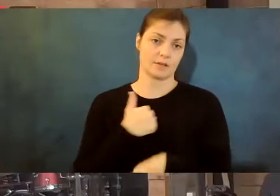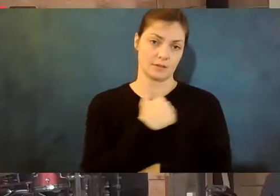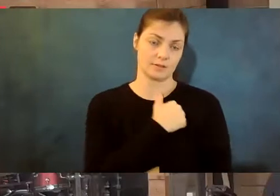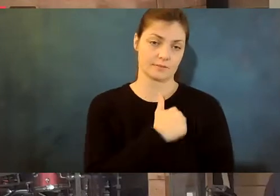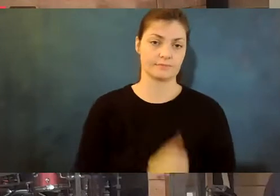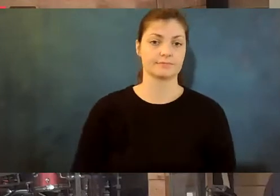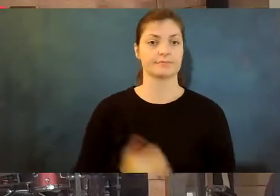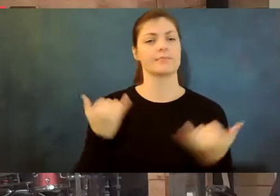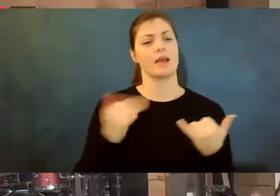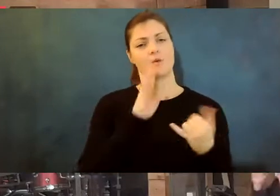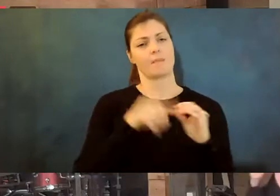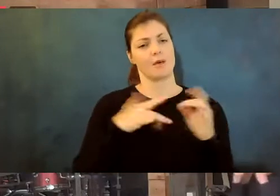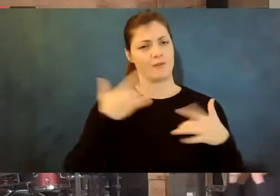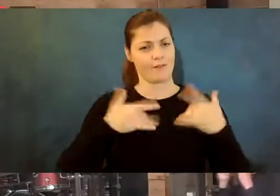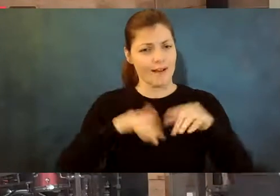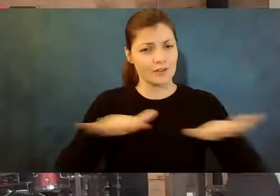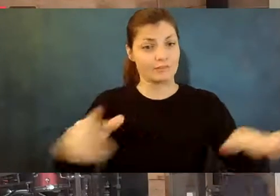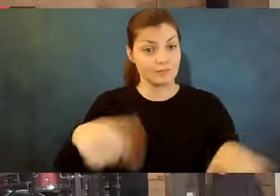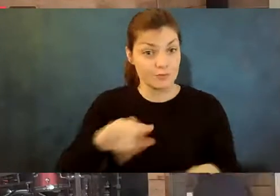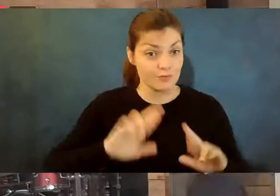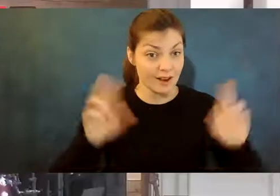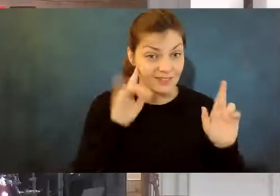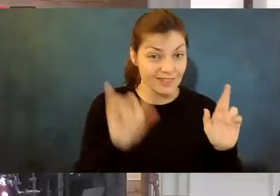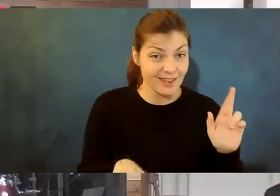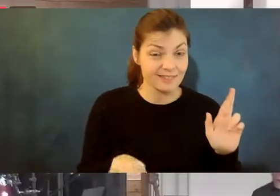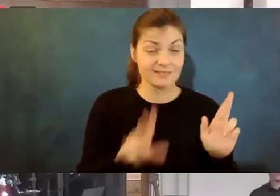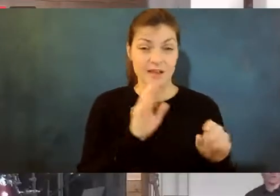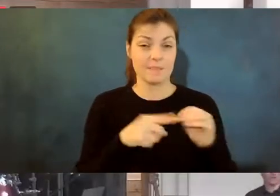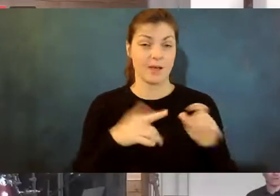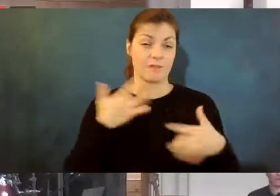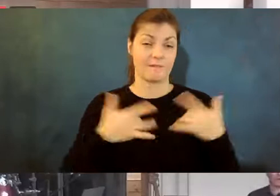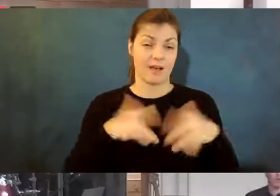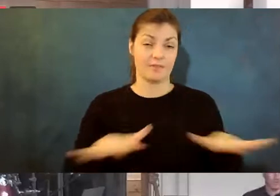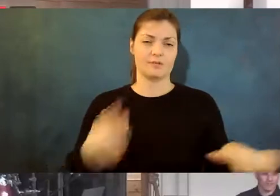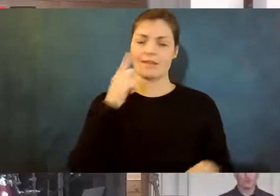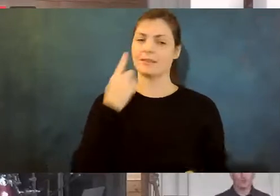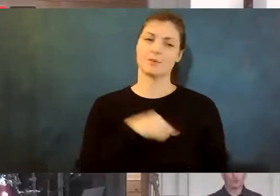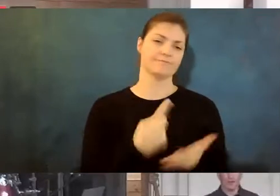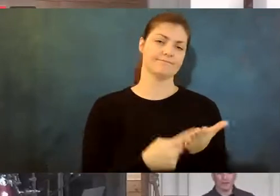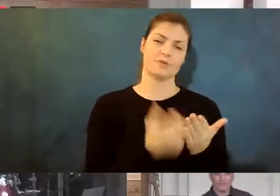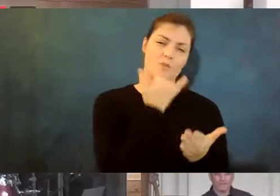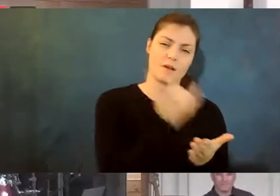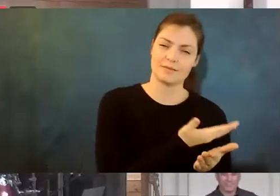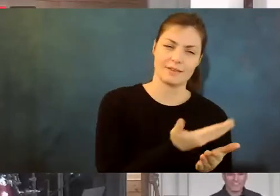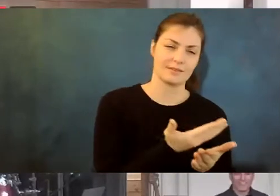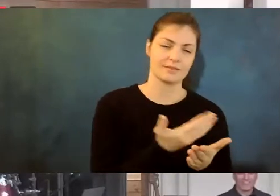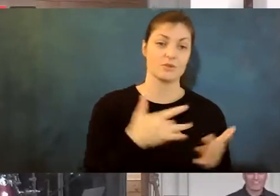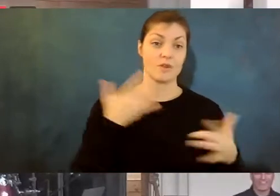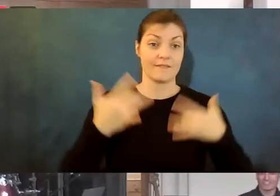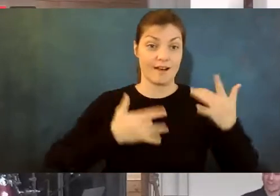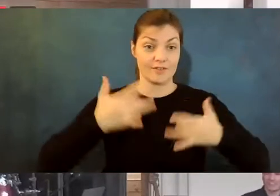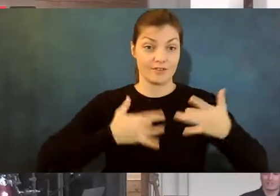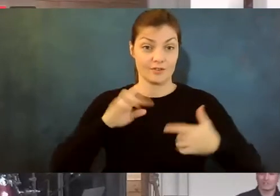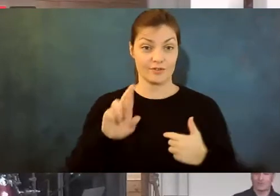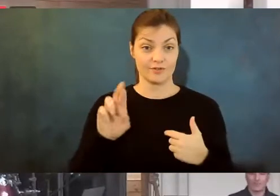Revival. That's where we started. Are you ready for revival? When we talk about revival, I'm afraid we talk about the wrong thing. Revival